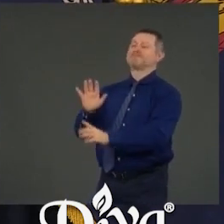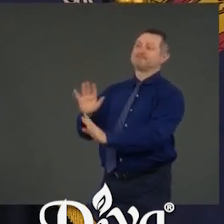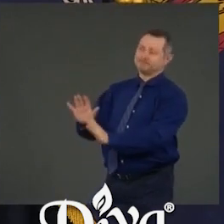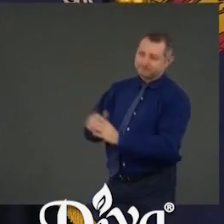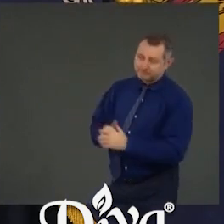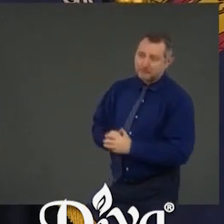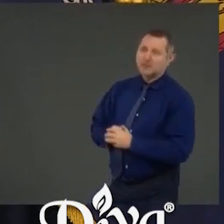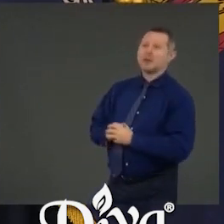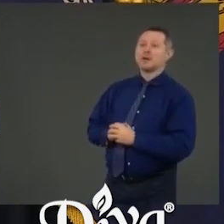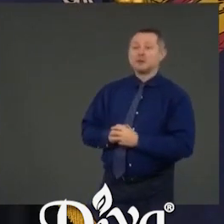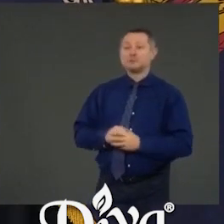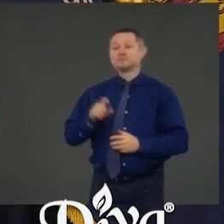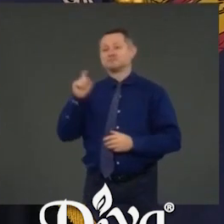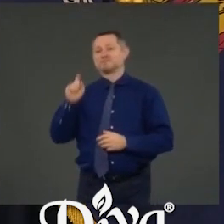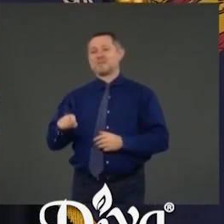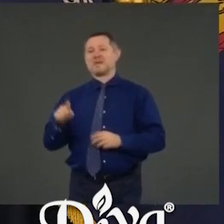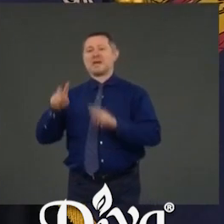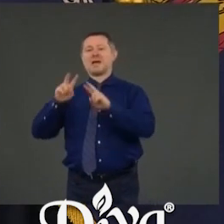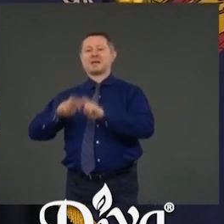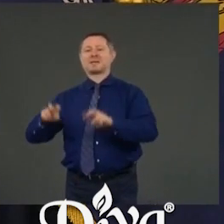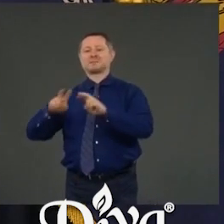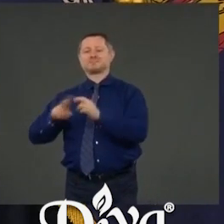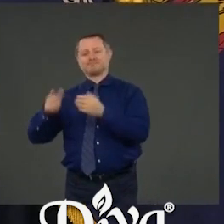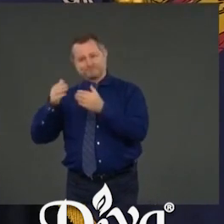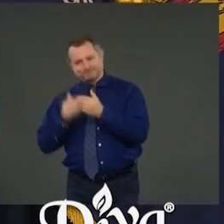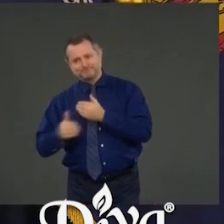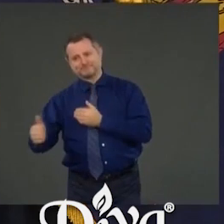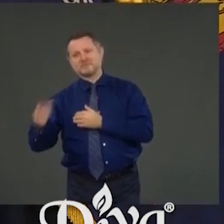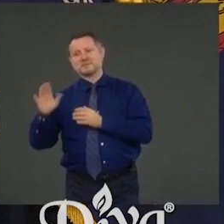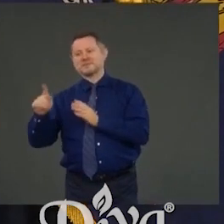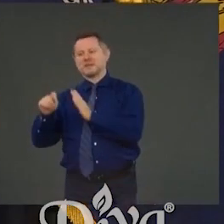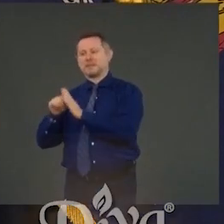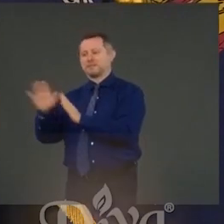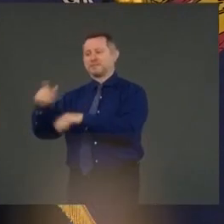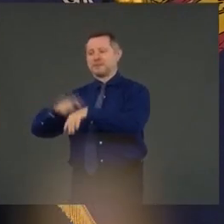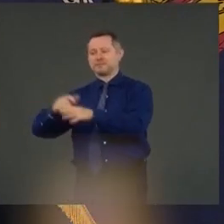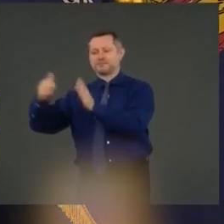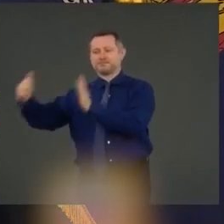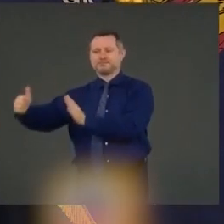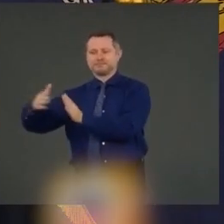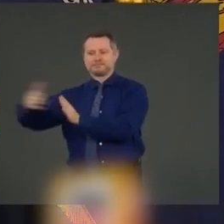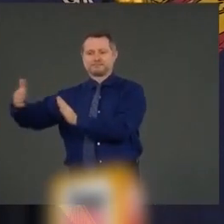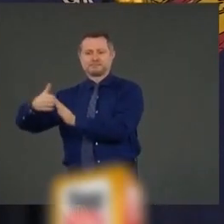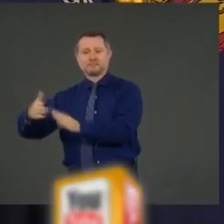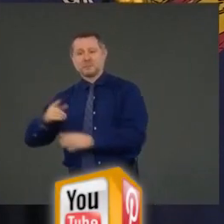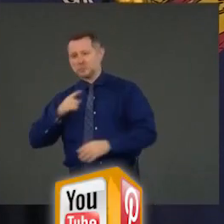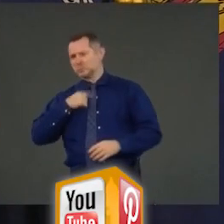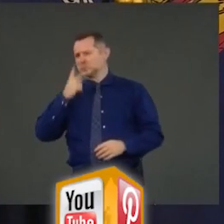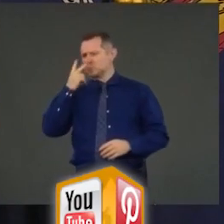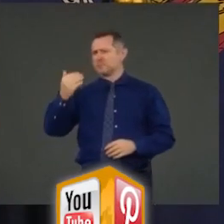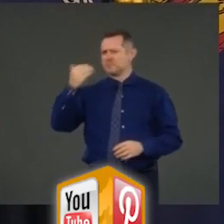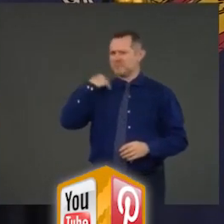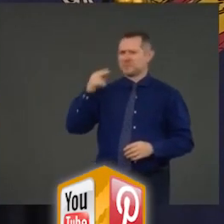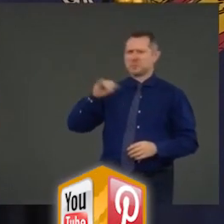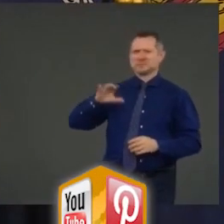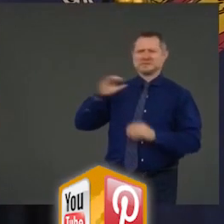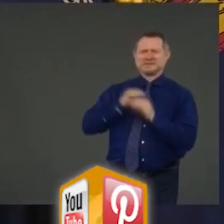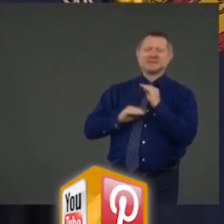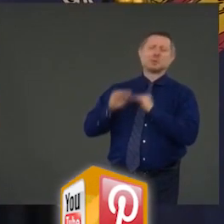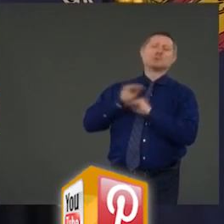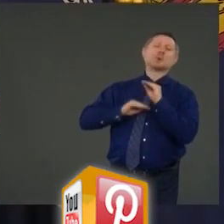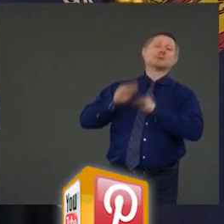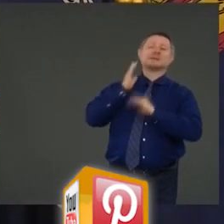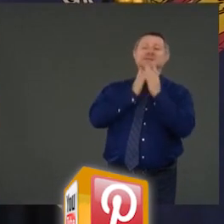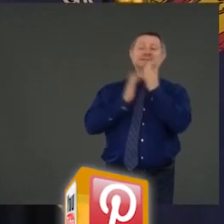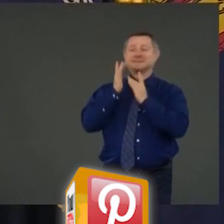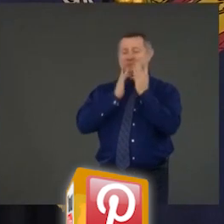has to be analyzed as we go forward. You know, we've seen the city get into fiscal trouble before, and